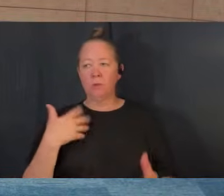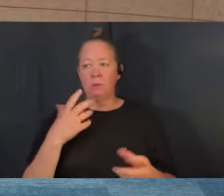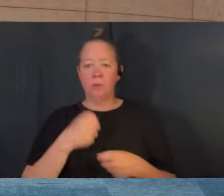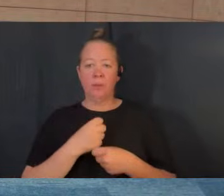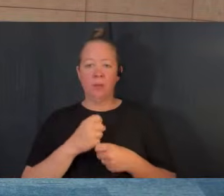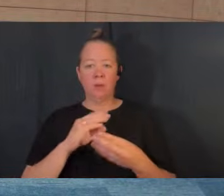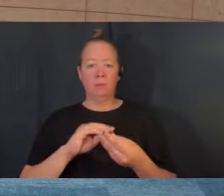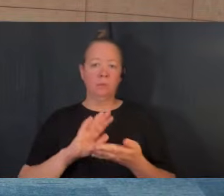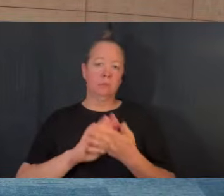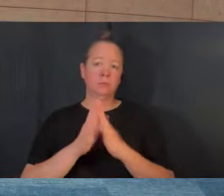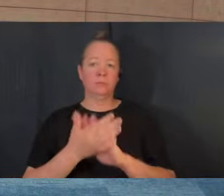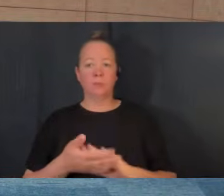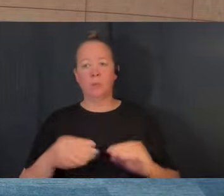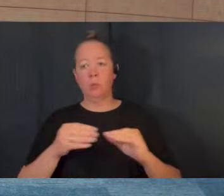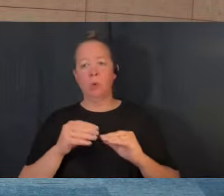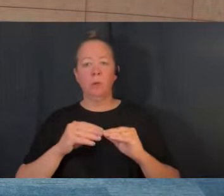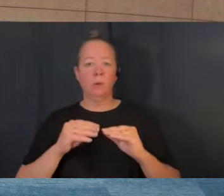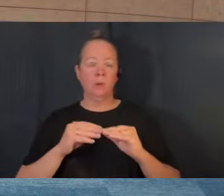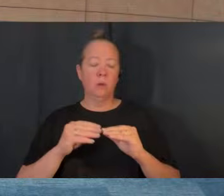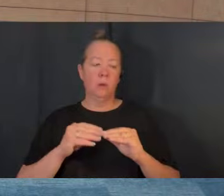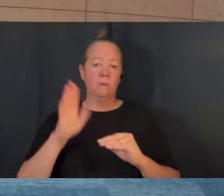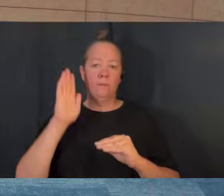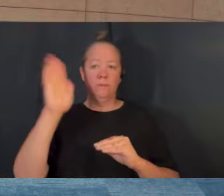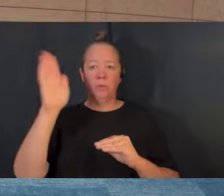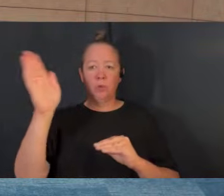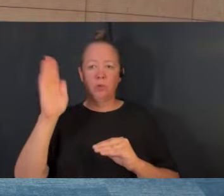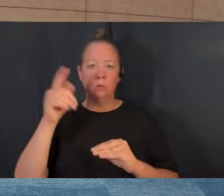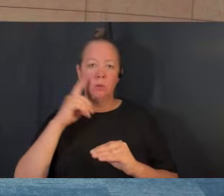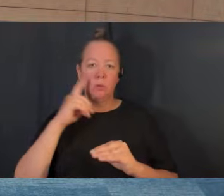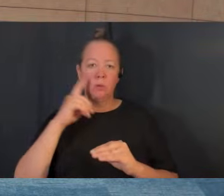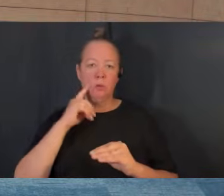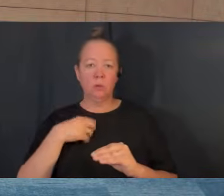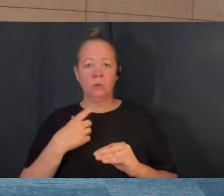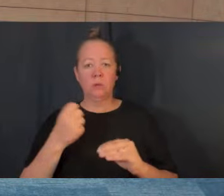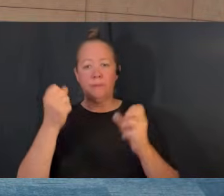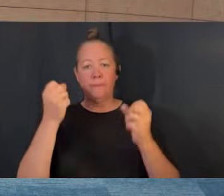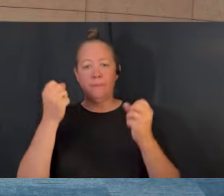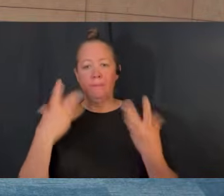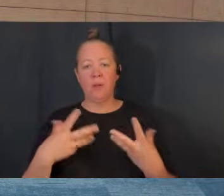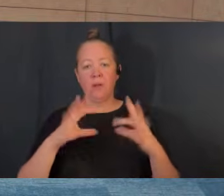living development, that mayor and council's hands would be tied.